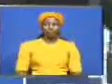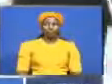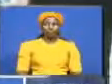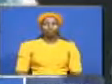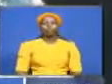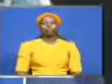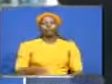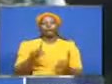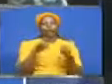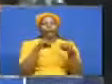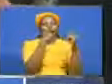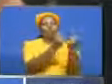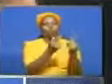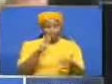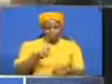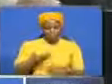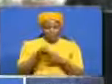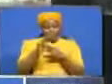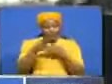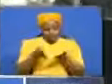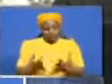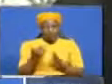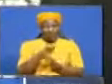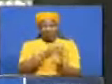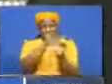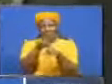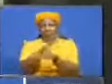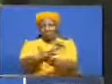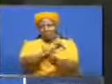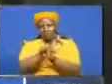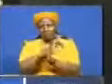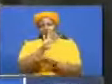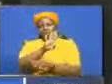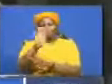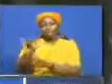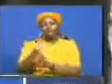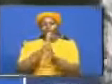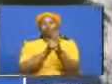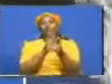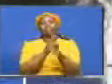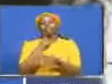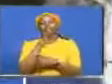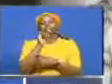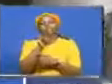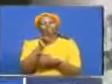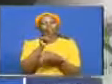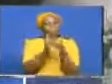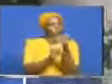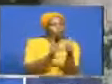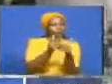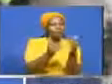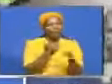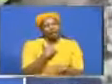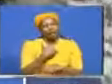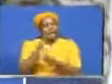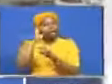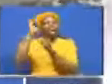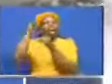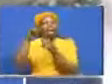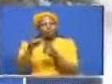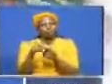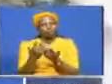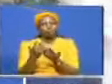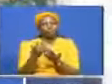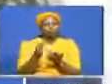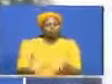A group of women leaders have now come out to defend the BBI report, terming it progressive and aimed at emancipating the